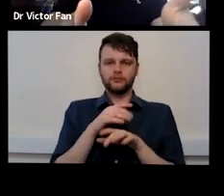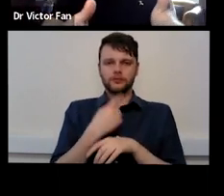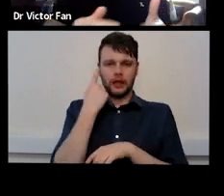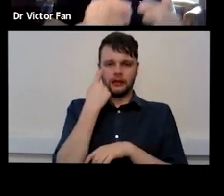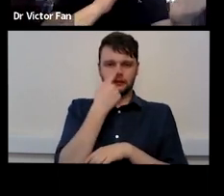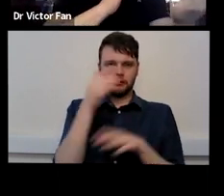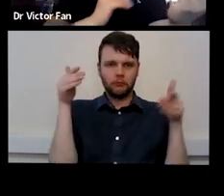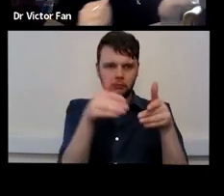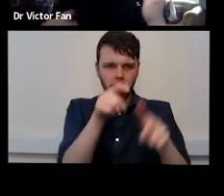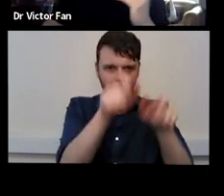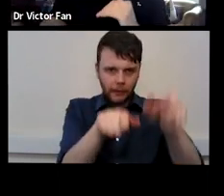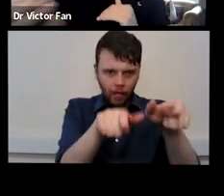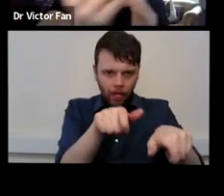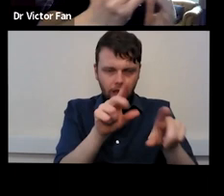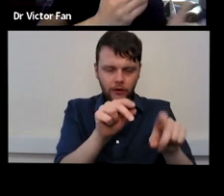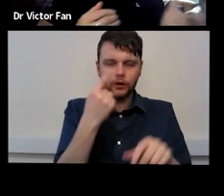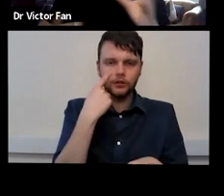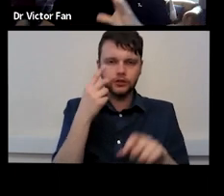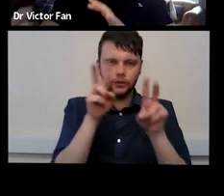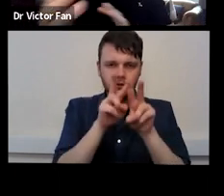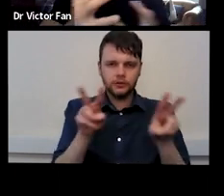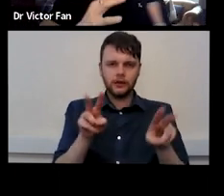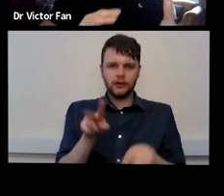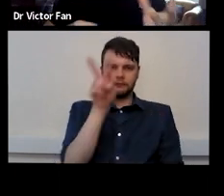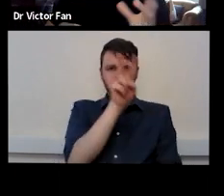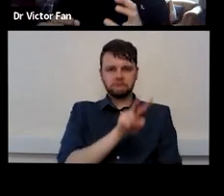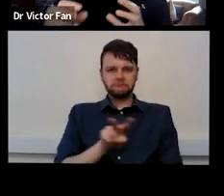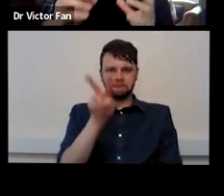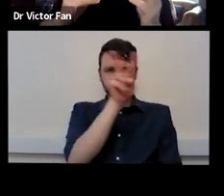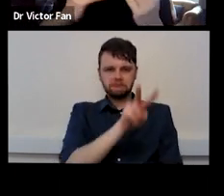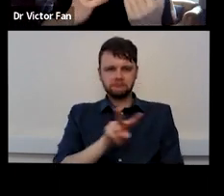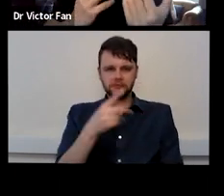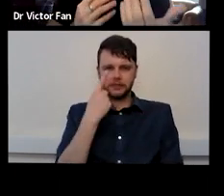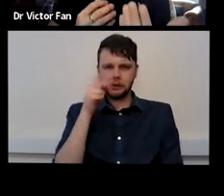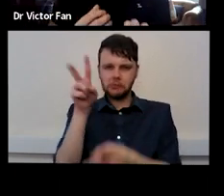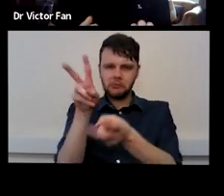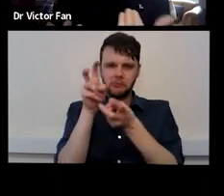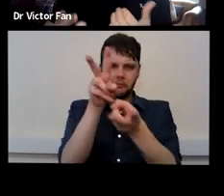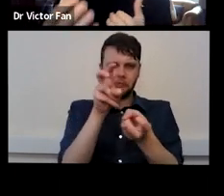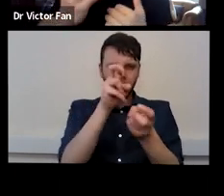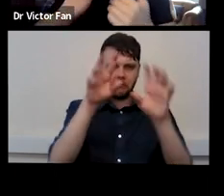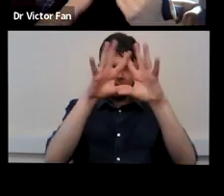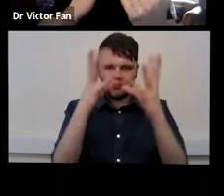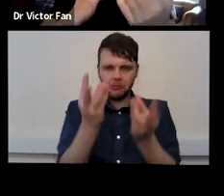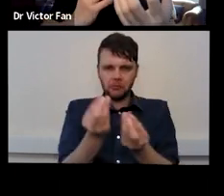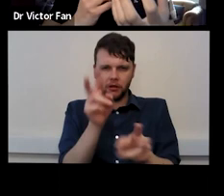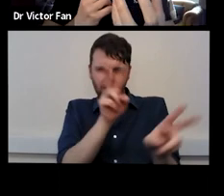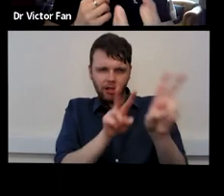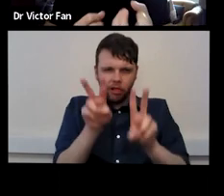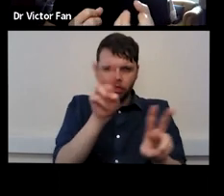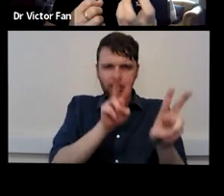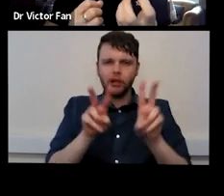human beings, but our eyes are supposed to be wandering around the screen, almost like navigating